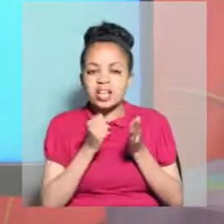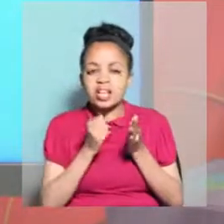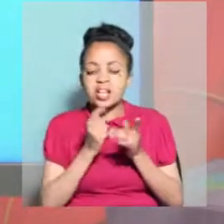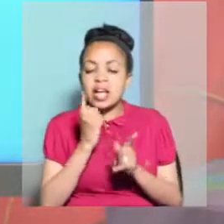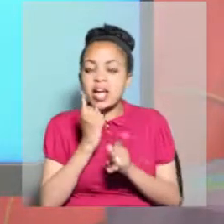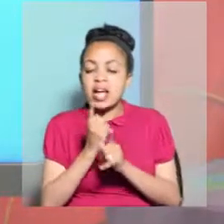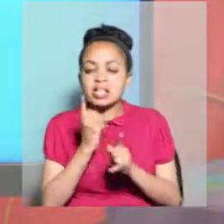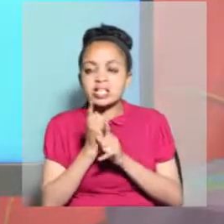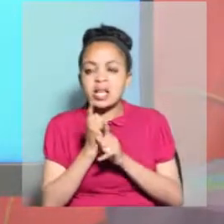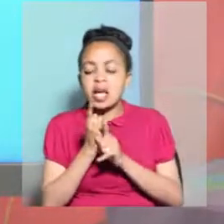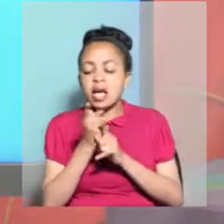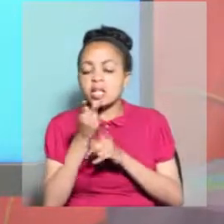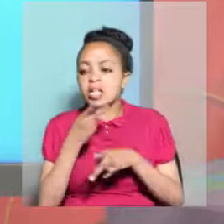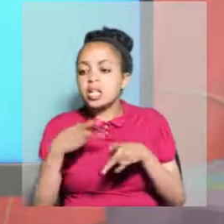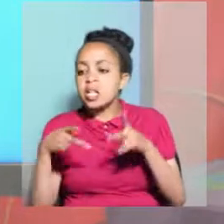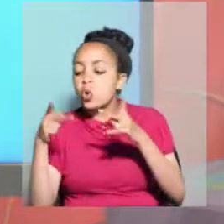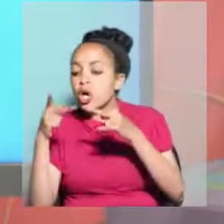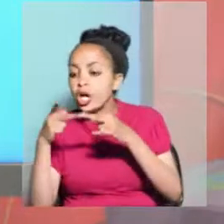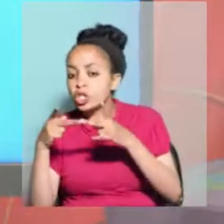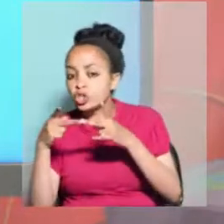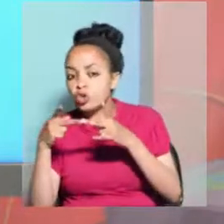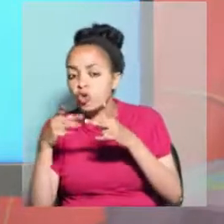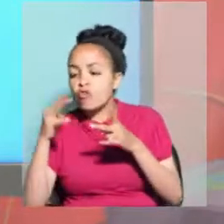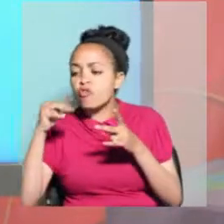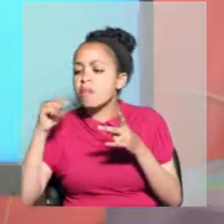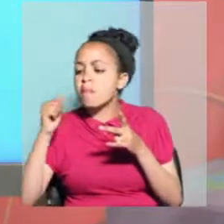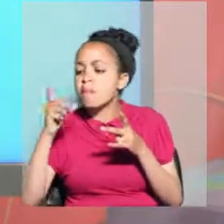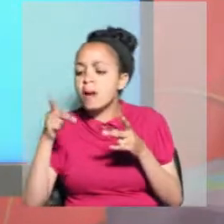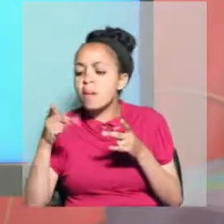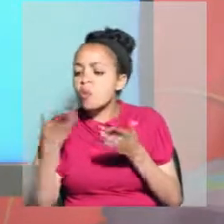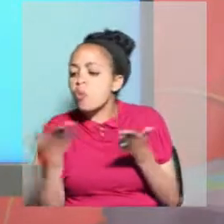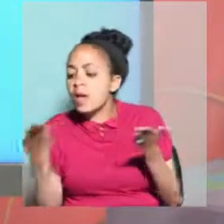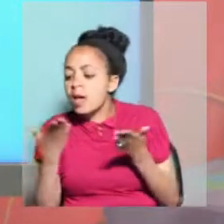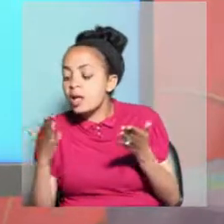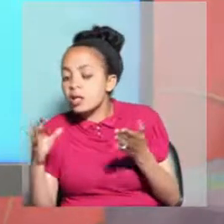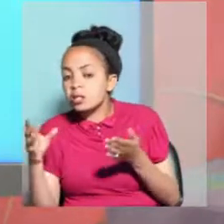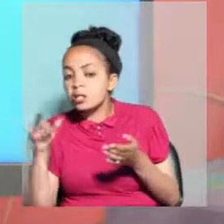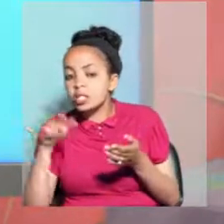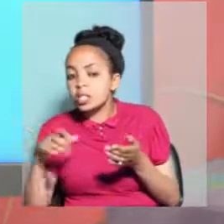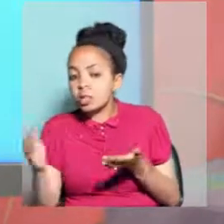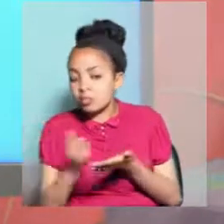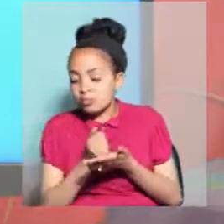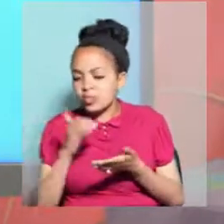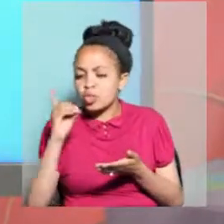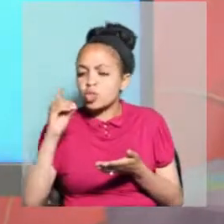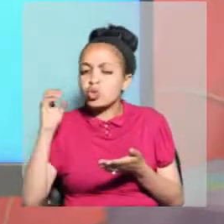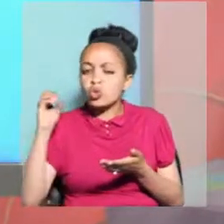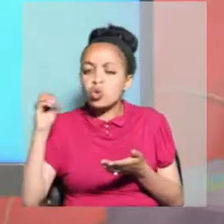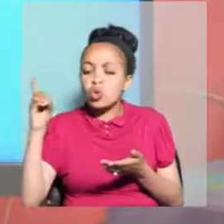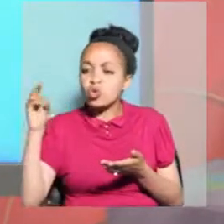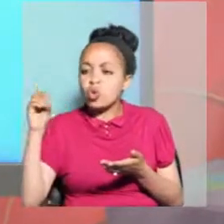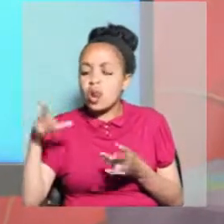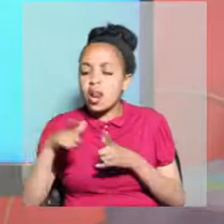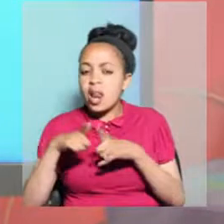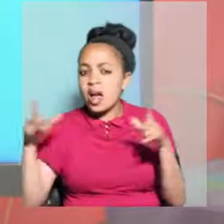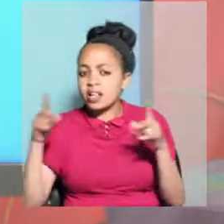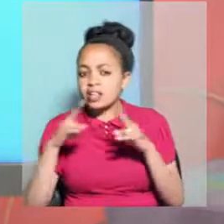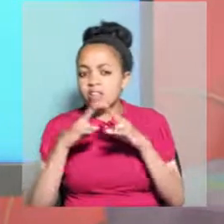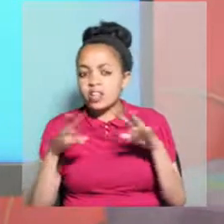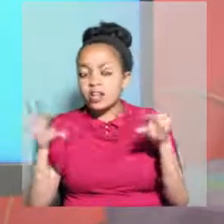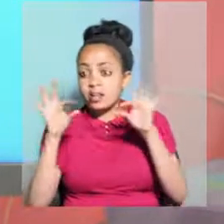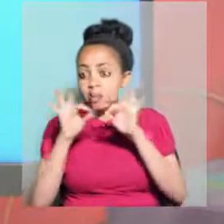exact location map of an area from where data can be taken. Theodolite, which is very important